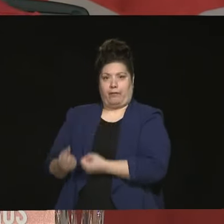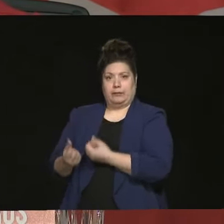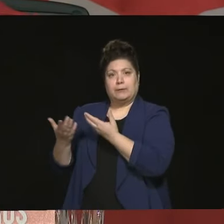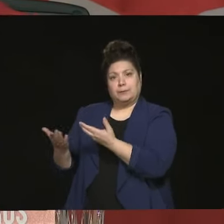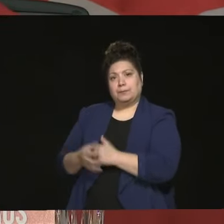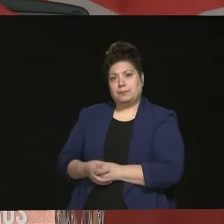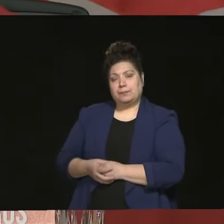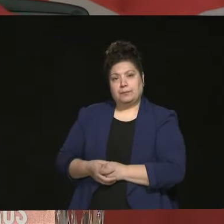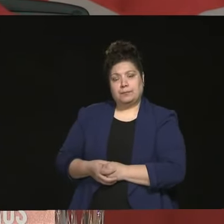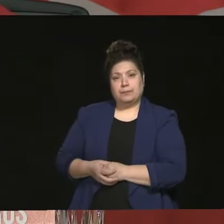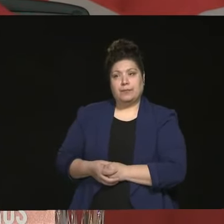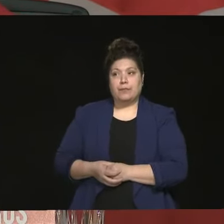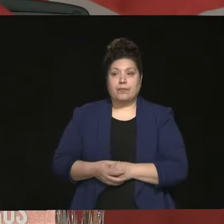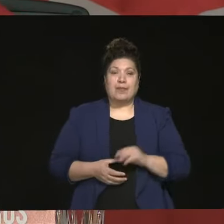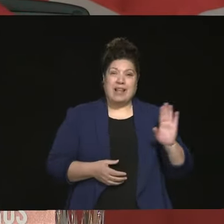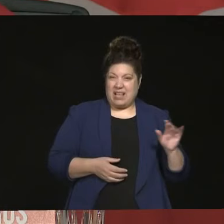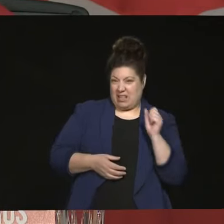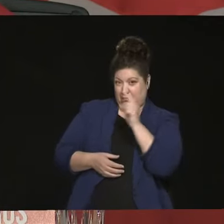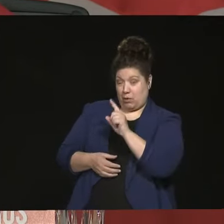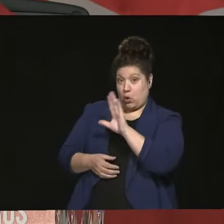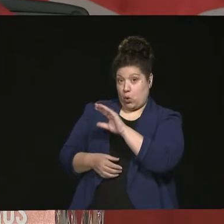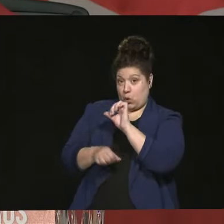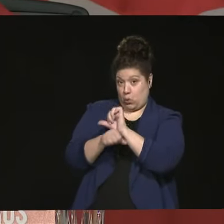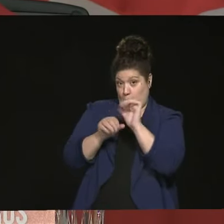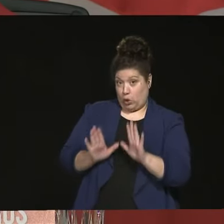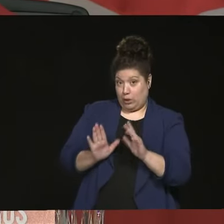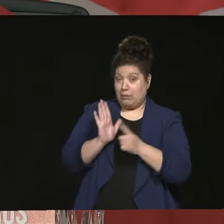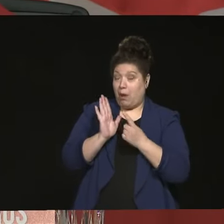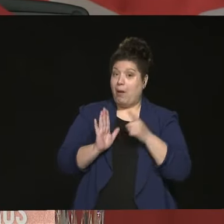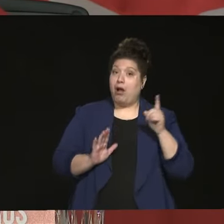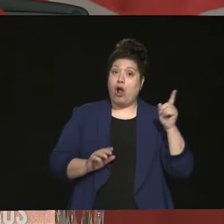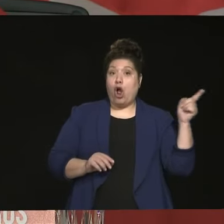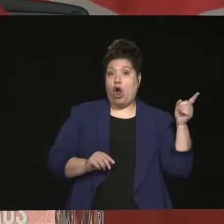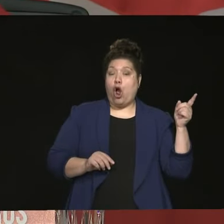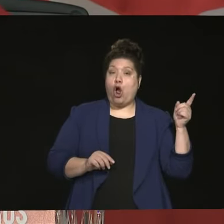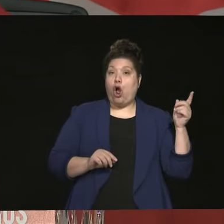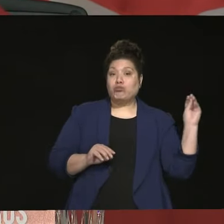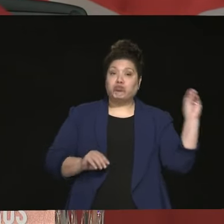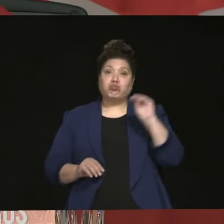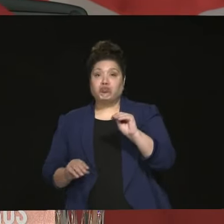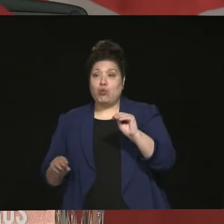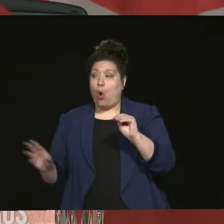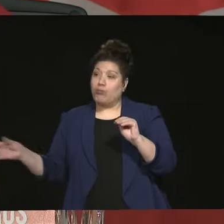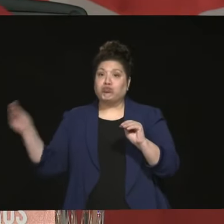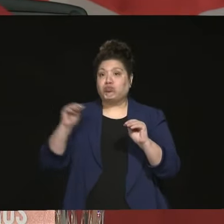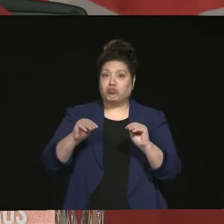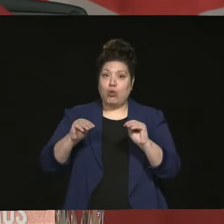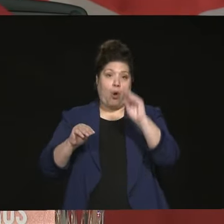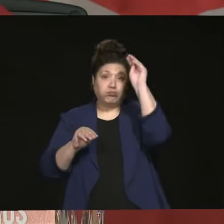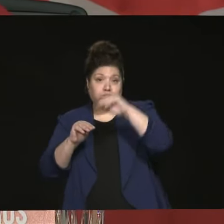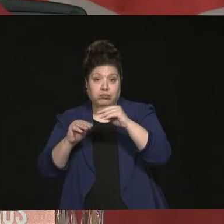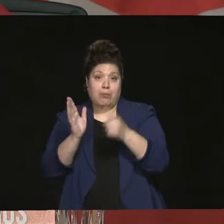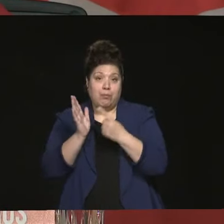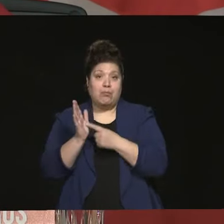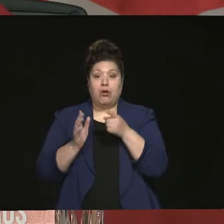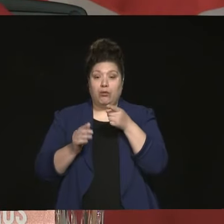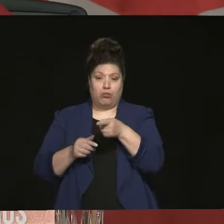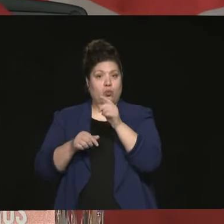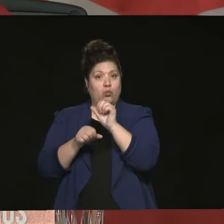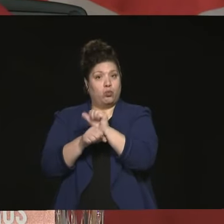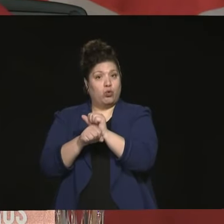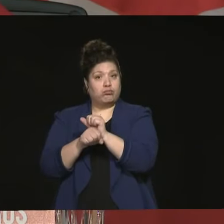sometimes come from other provinces. So when they leave the work camps, should they be self-quarantining at home? Is there anything in place to